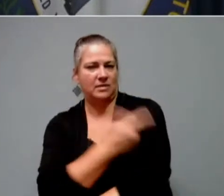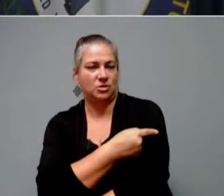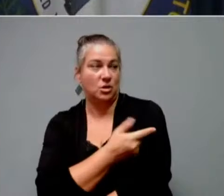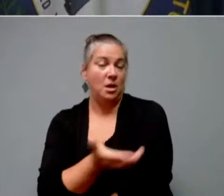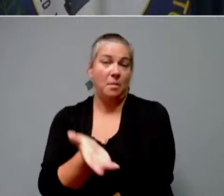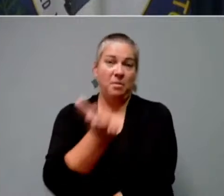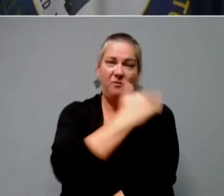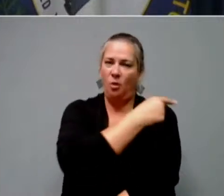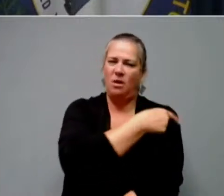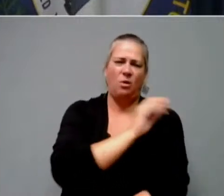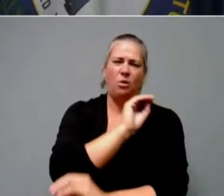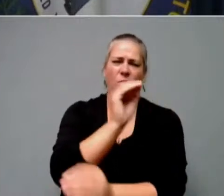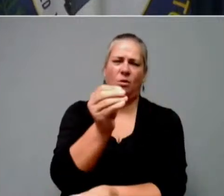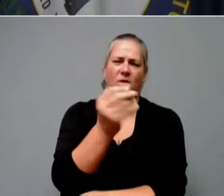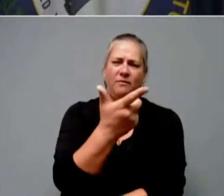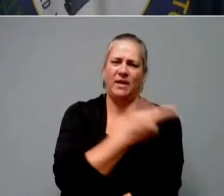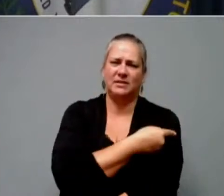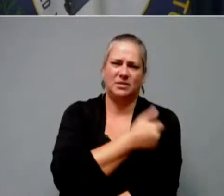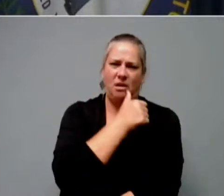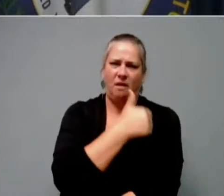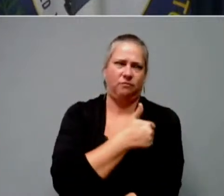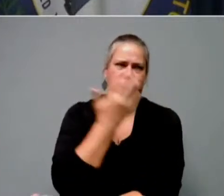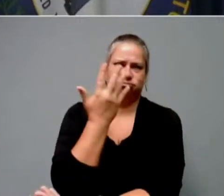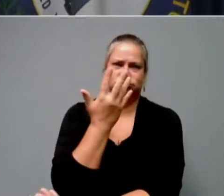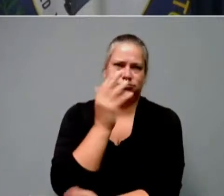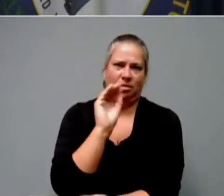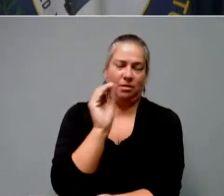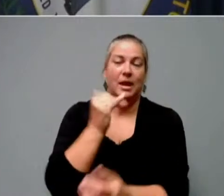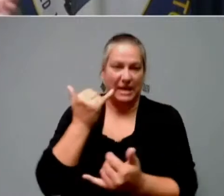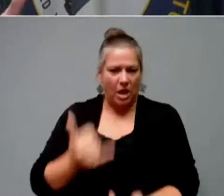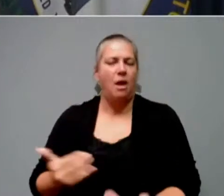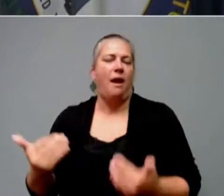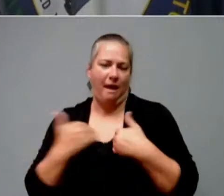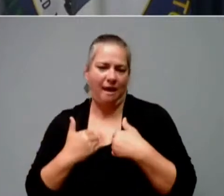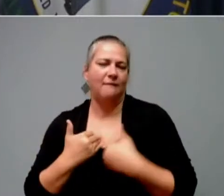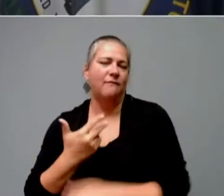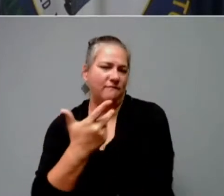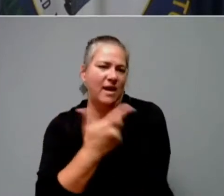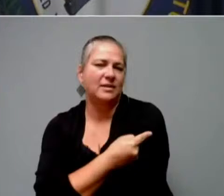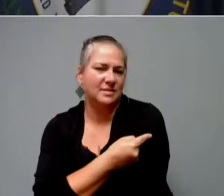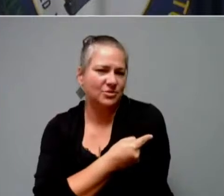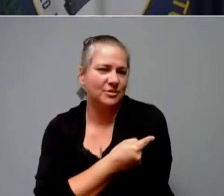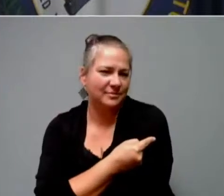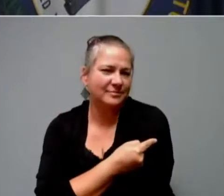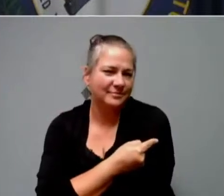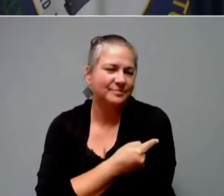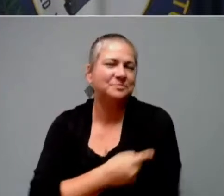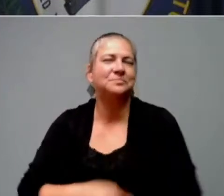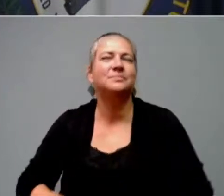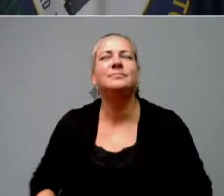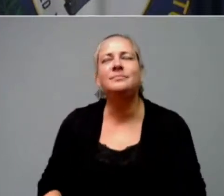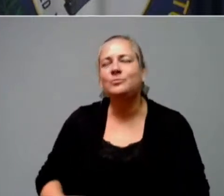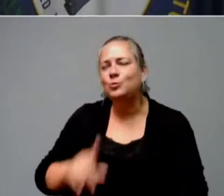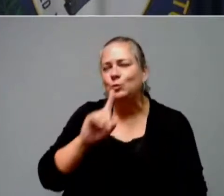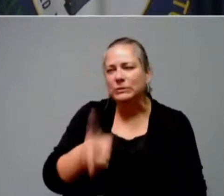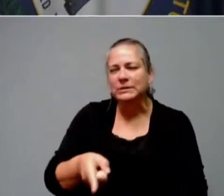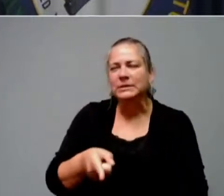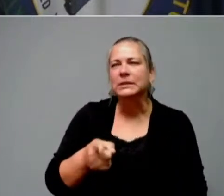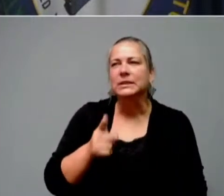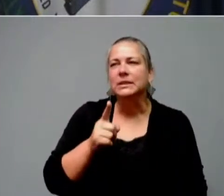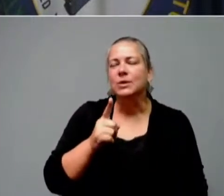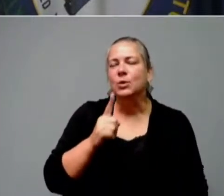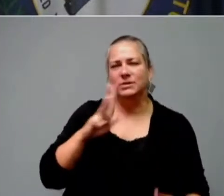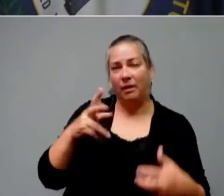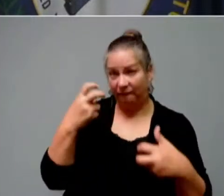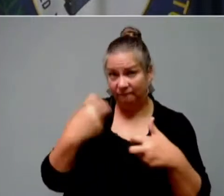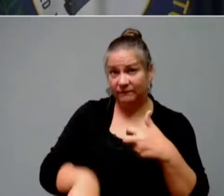do their part and to be done with this. I think one of the frustrating parts or one of the tough parts